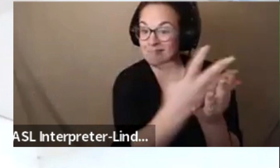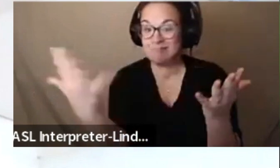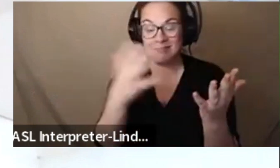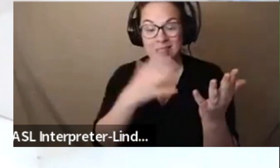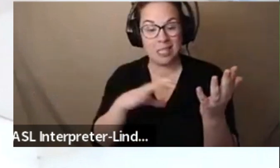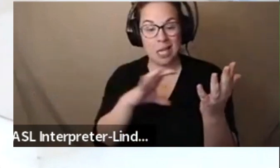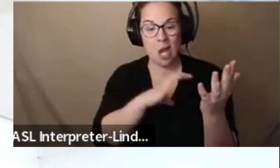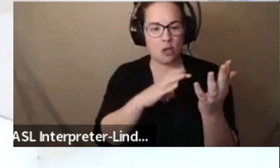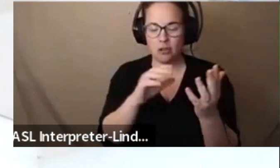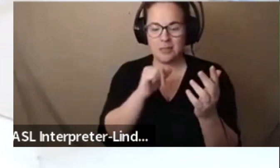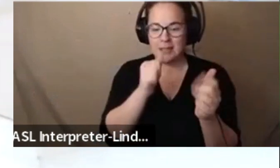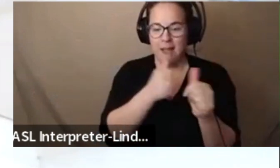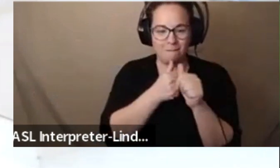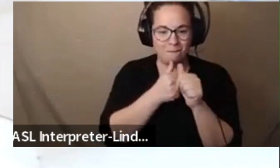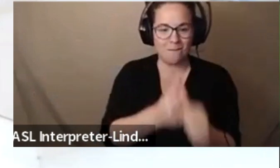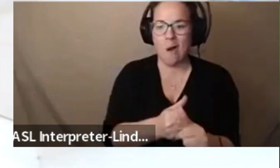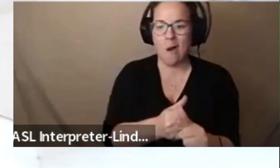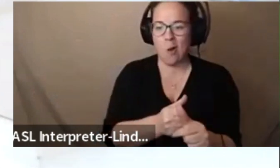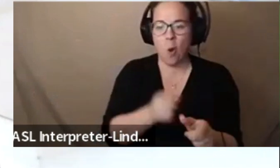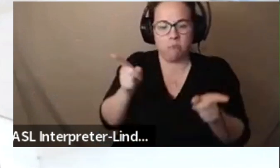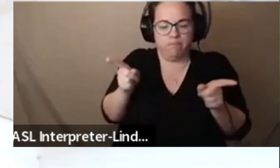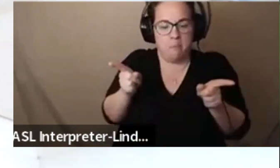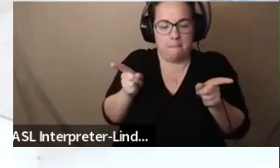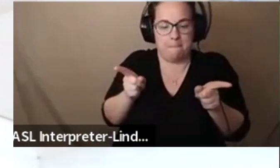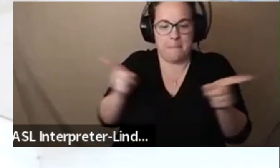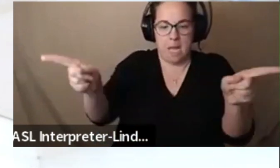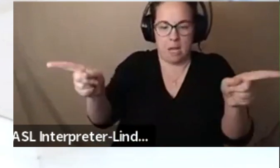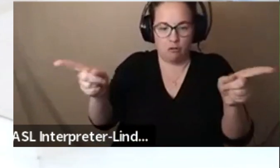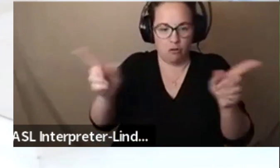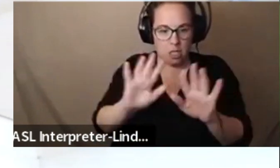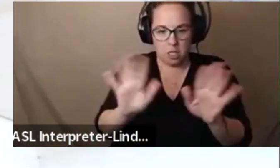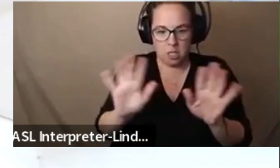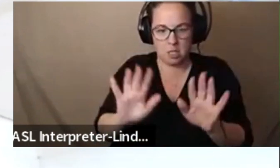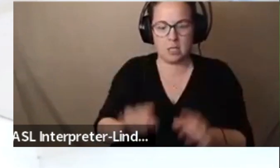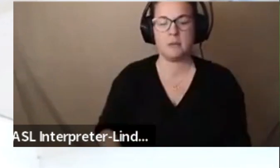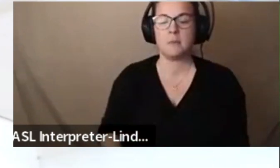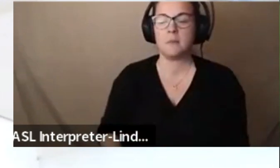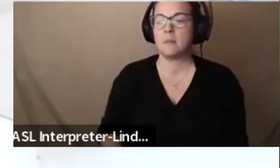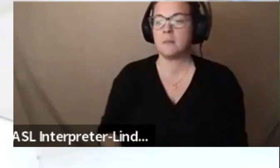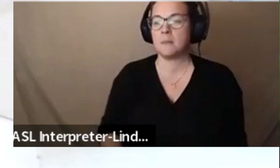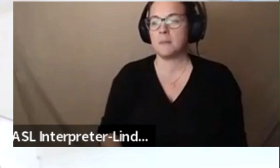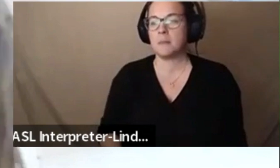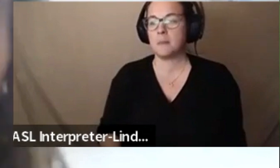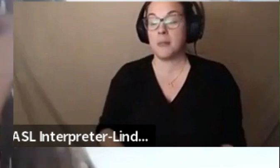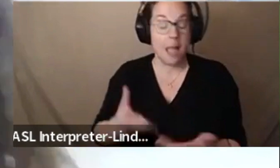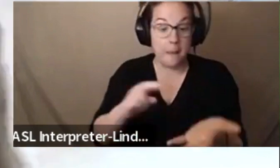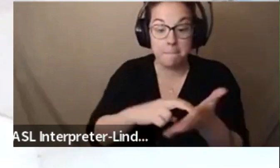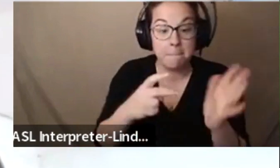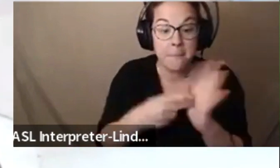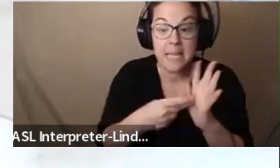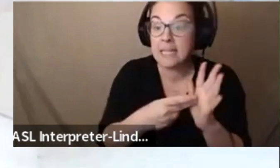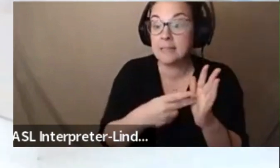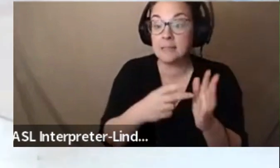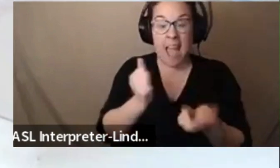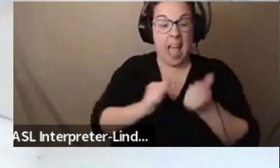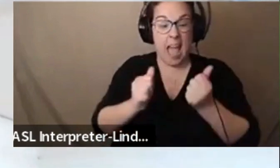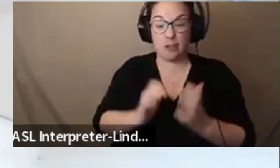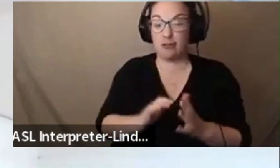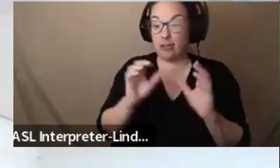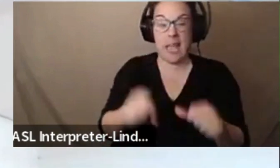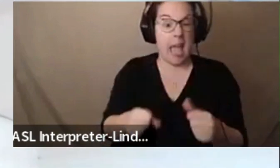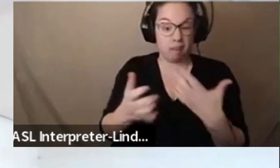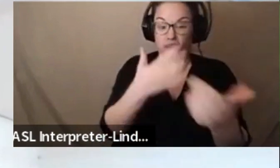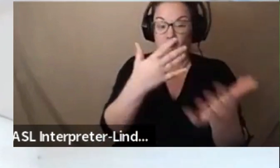lot of the characters defy the gender binary and lend themselves, and they've always been able to be played